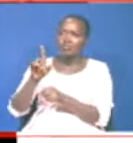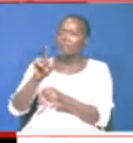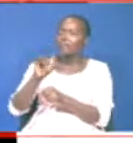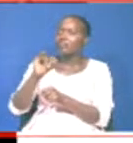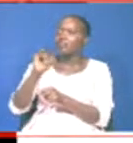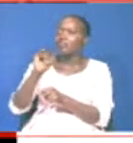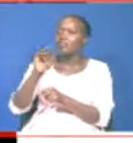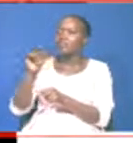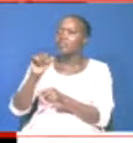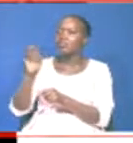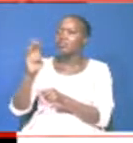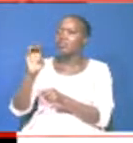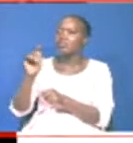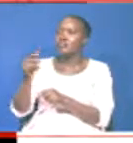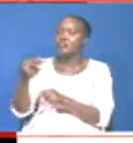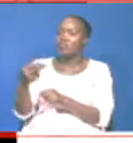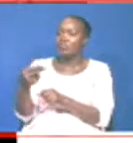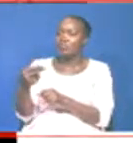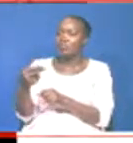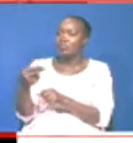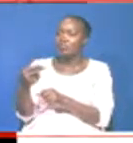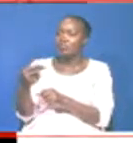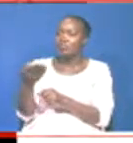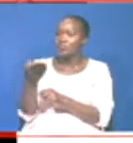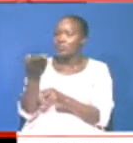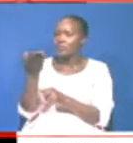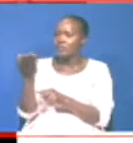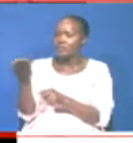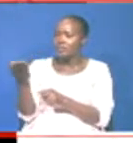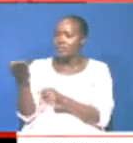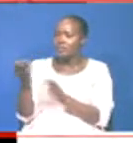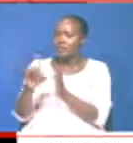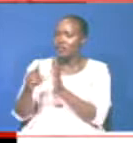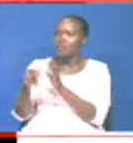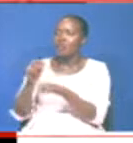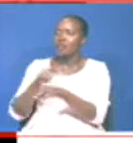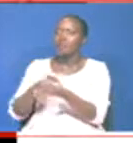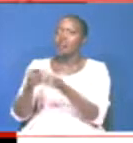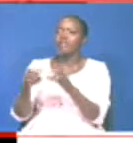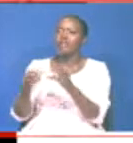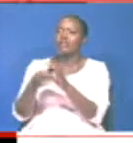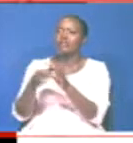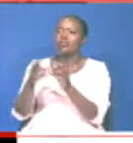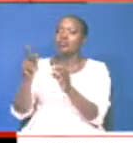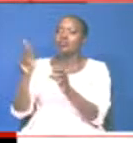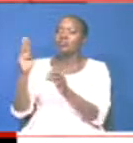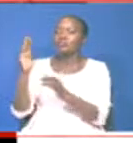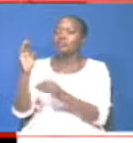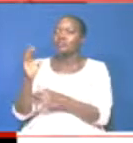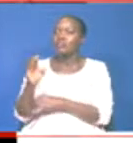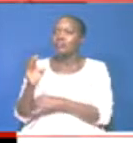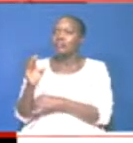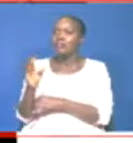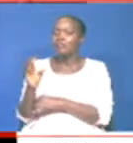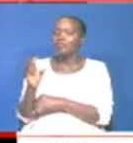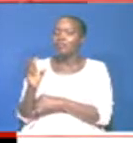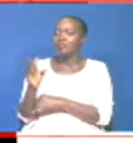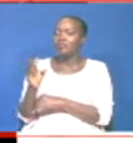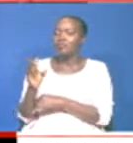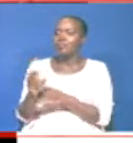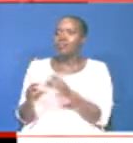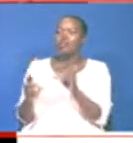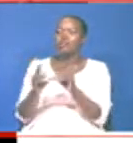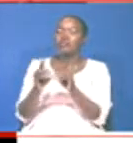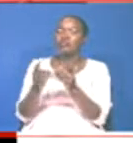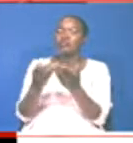would actually say it's the perfume of them. But of course, let alone when I joined Voice of Kenya those early years, I met them